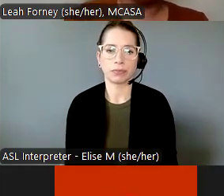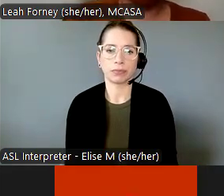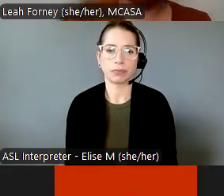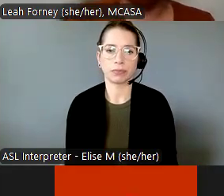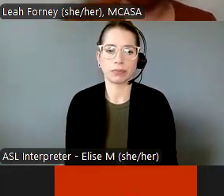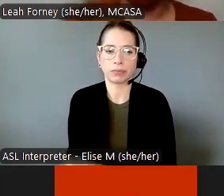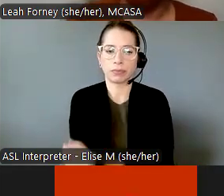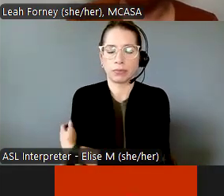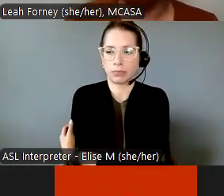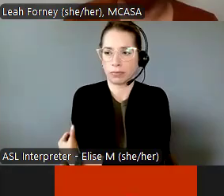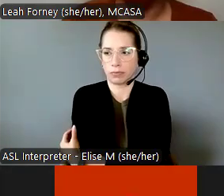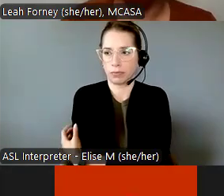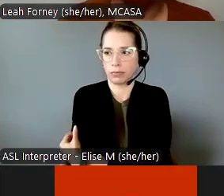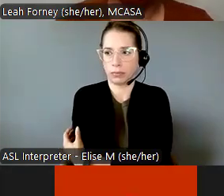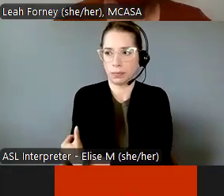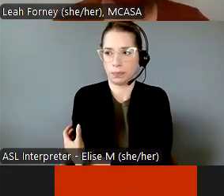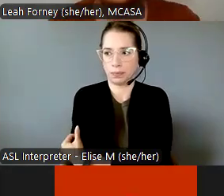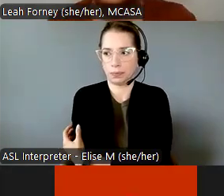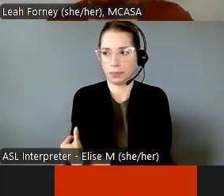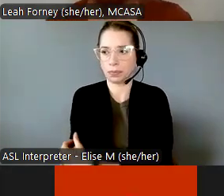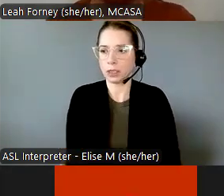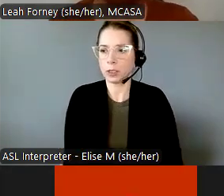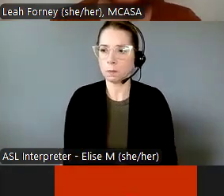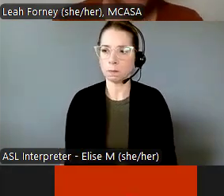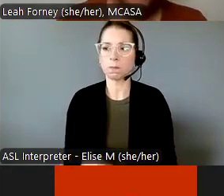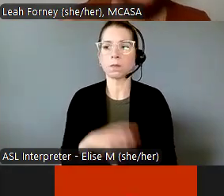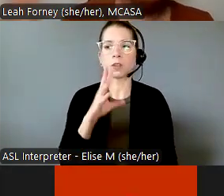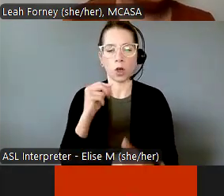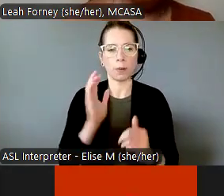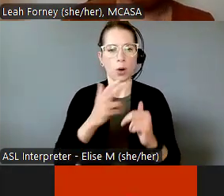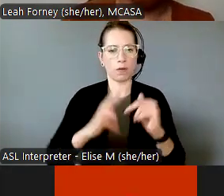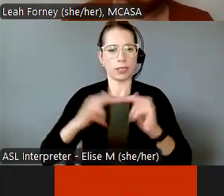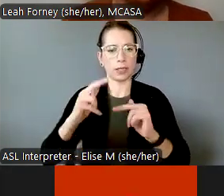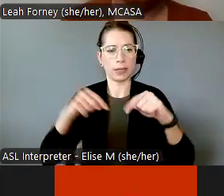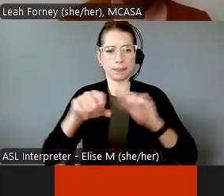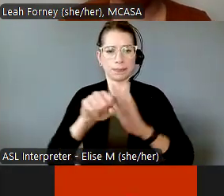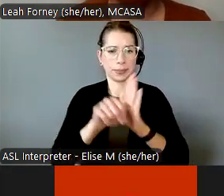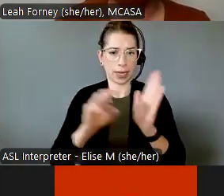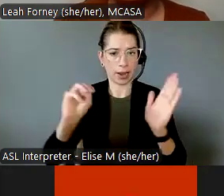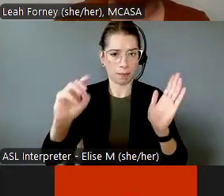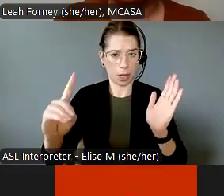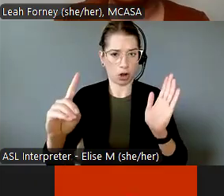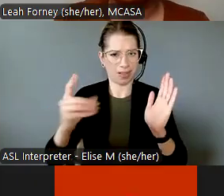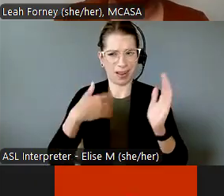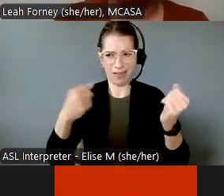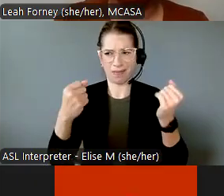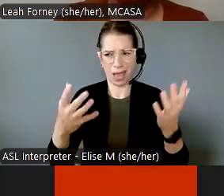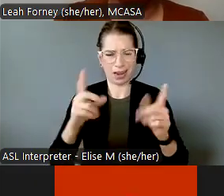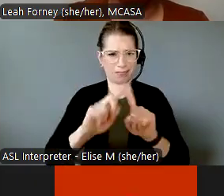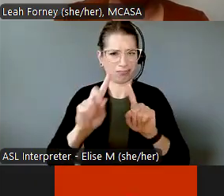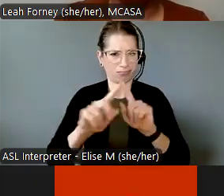So let's talk a little bit about our facilities. So here in Maryland, we have many relevant